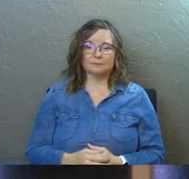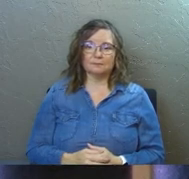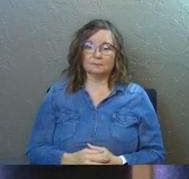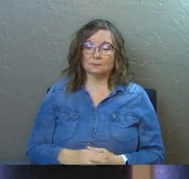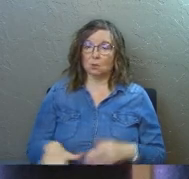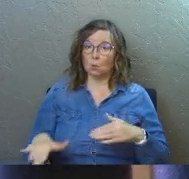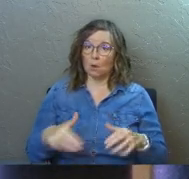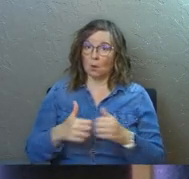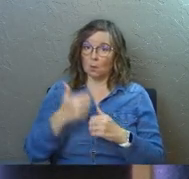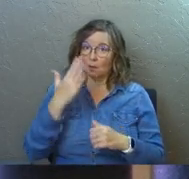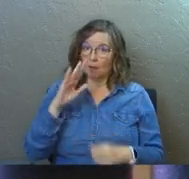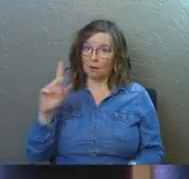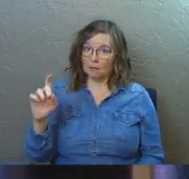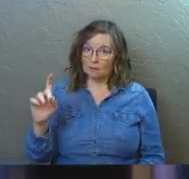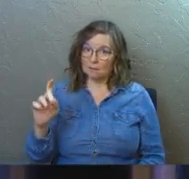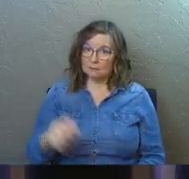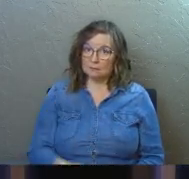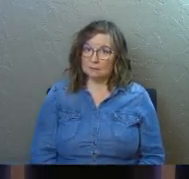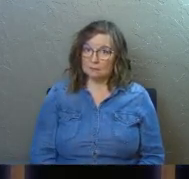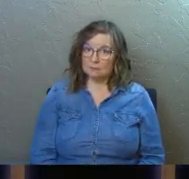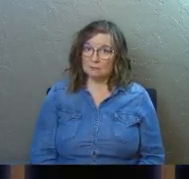So are you walking with God?